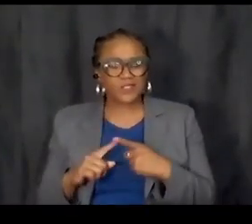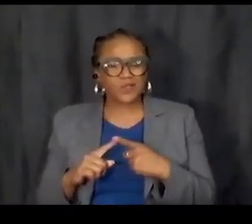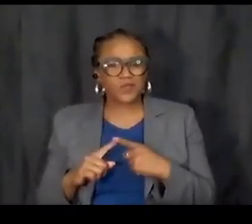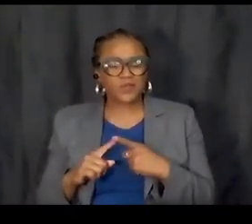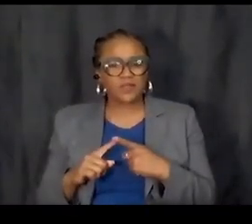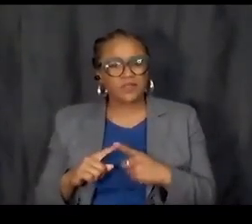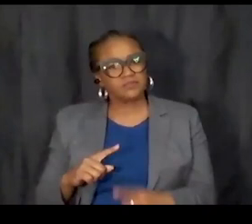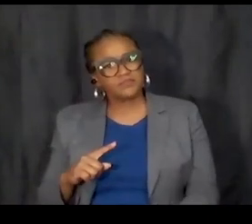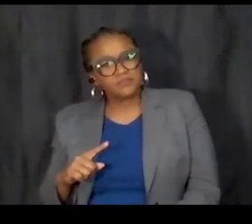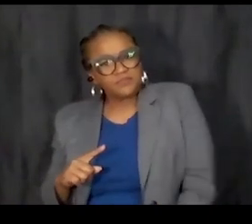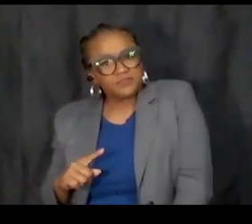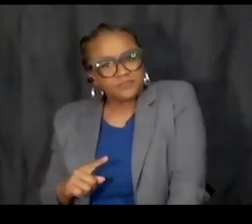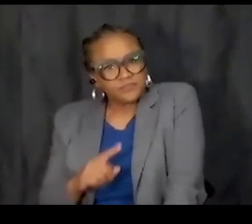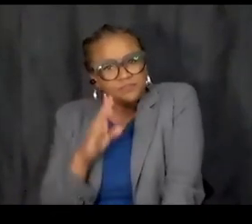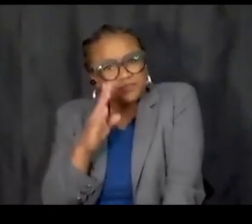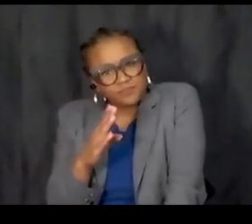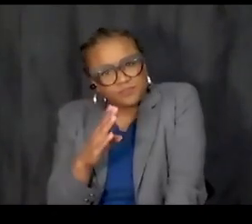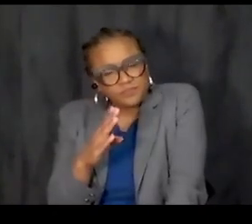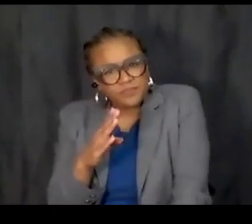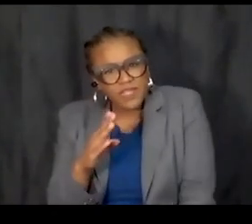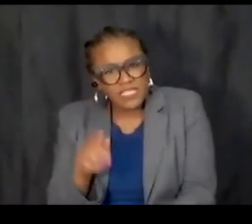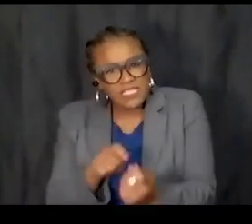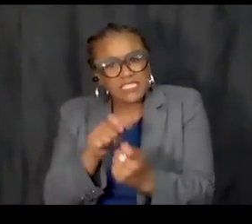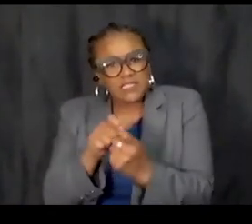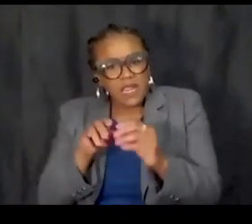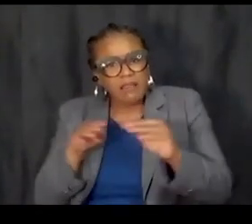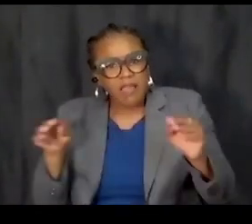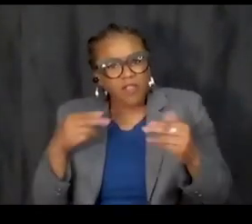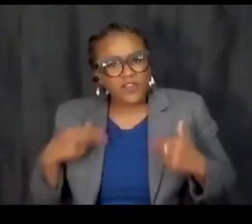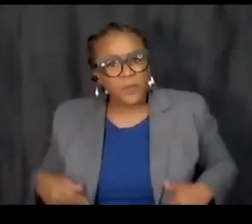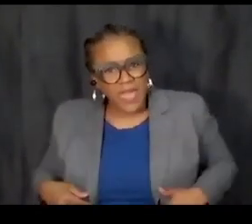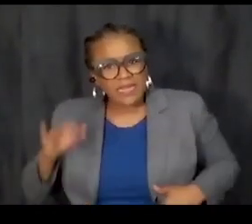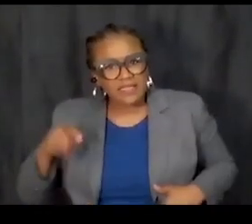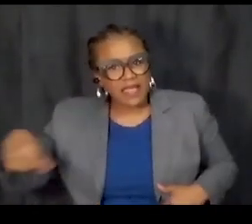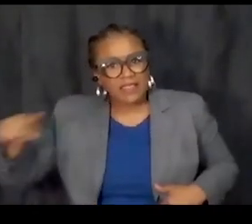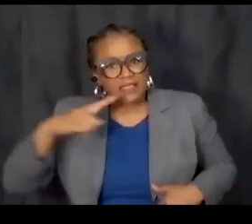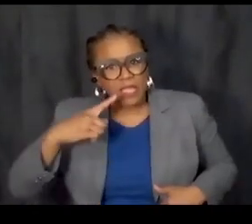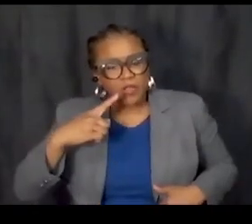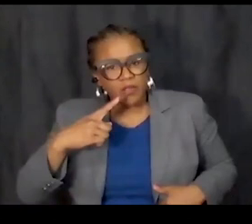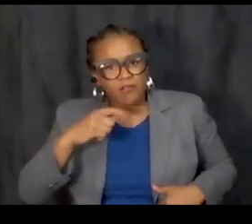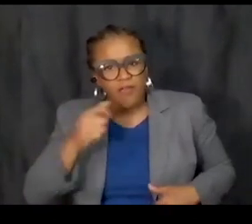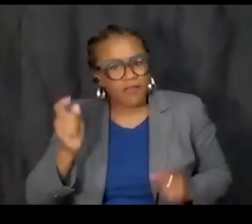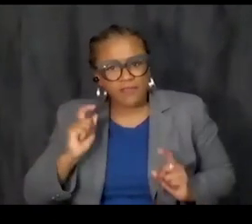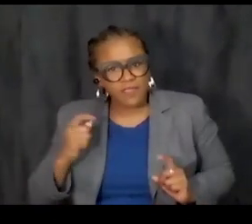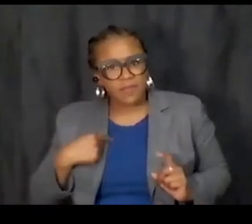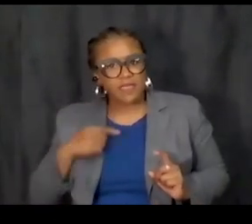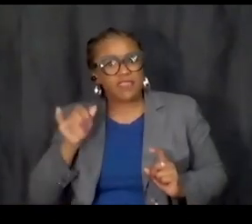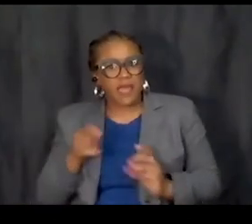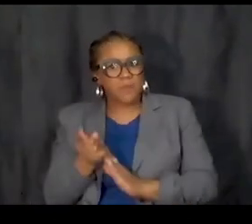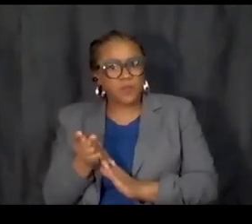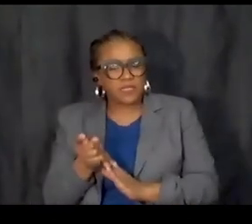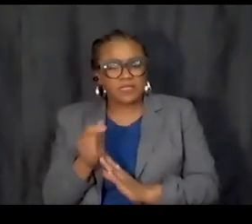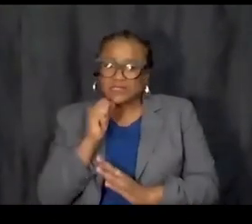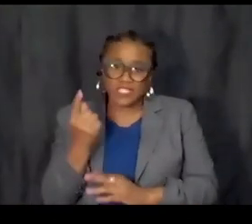assert a certain level of humanity that is being denied to me in a moment. That doesn't always happen. Sometimes I'm taken off